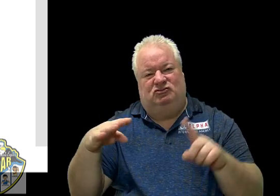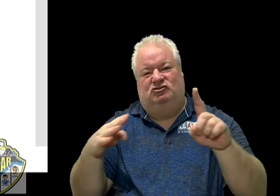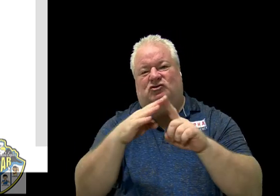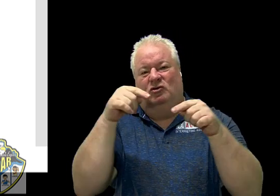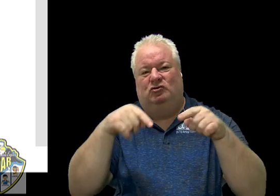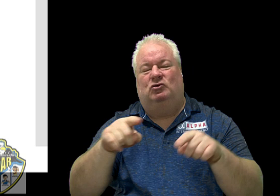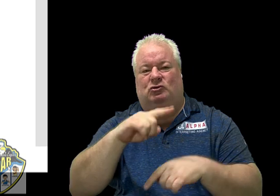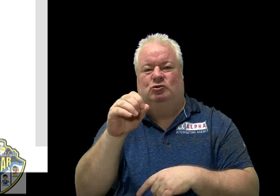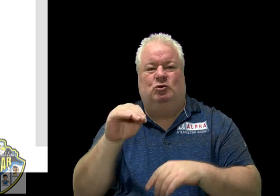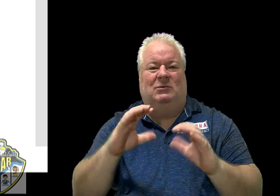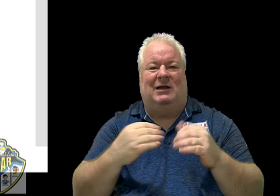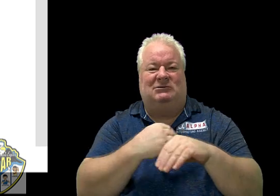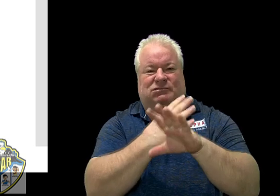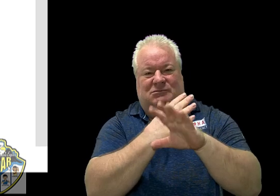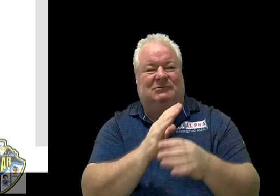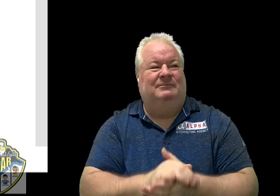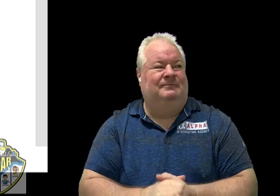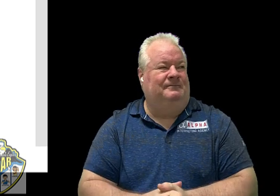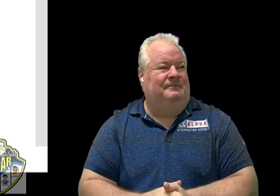Zoom.